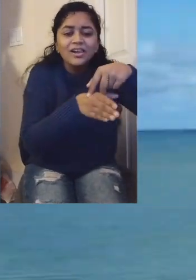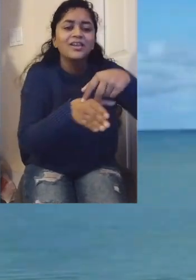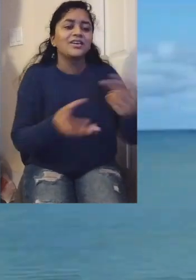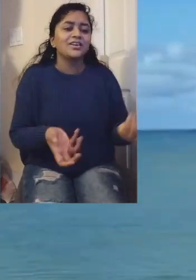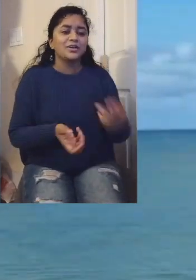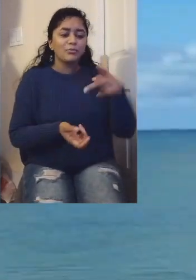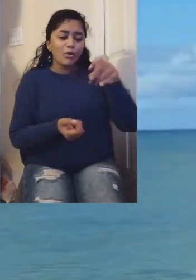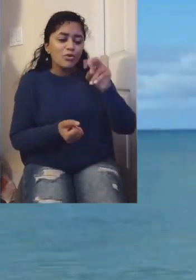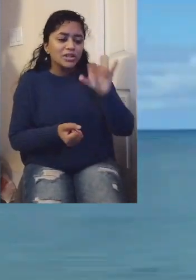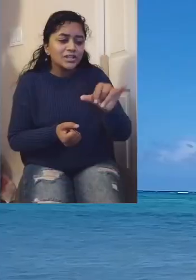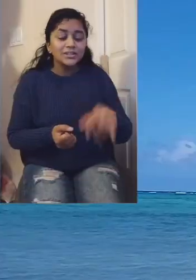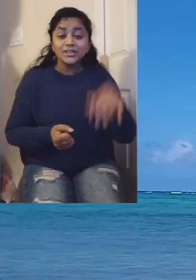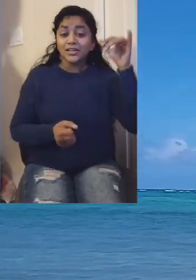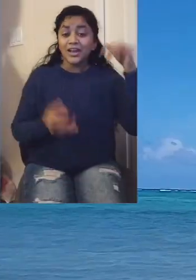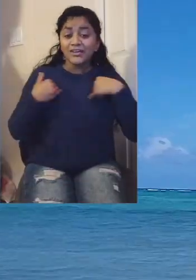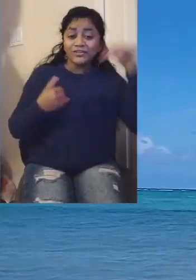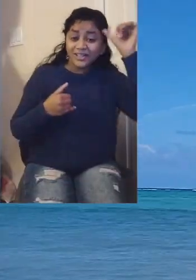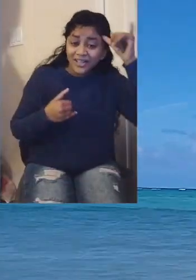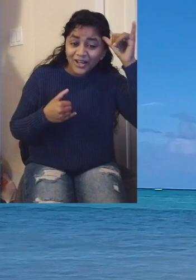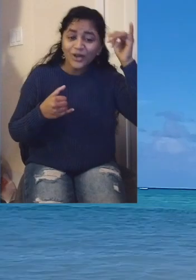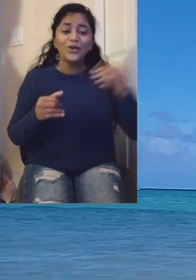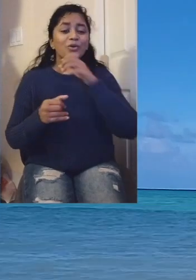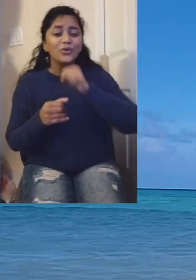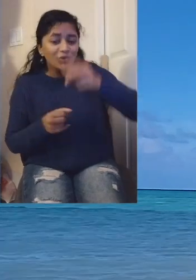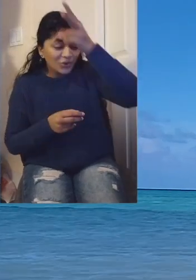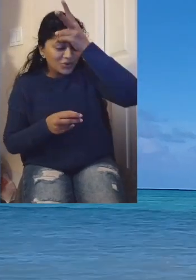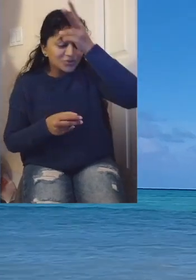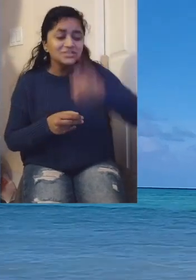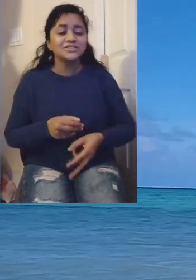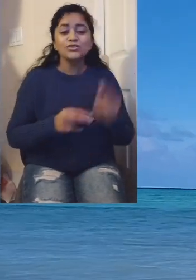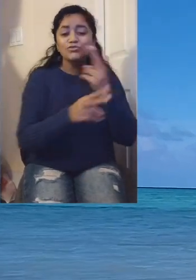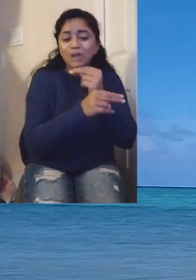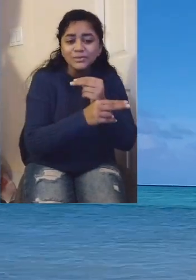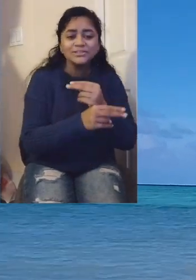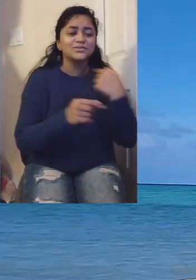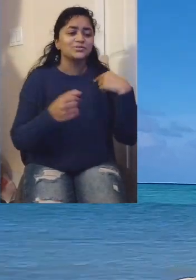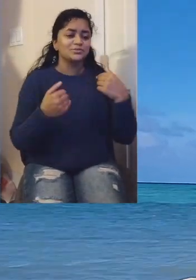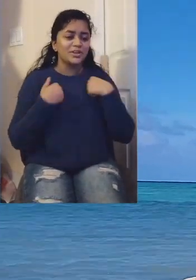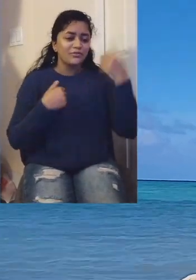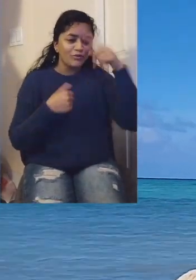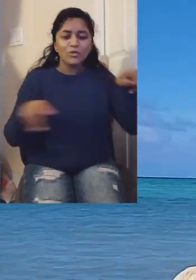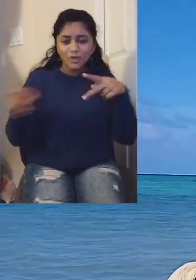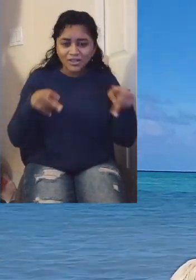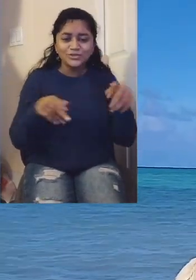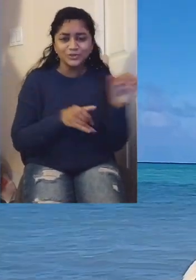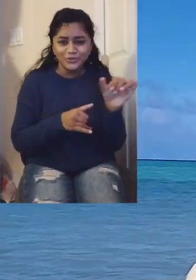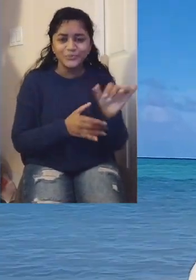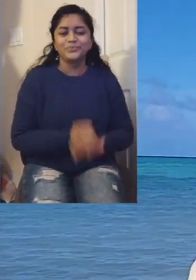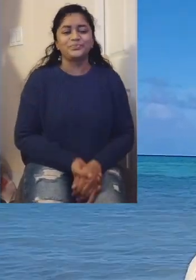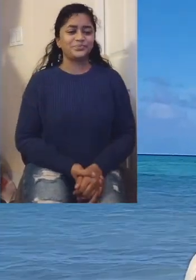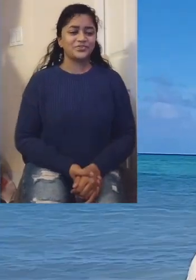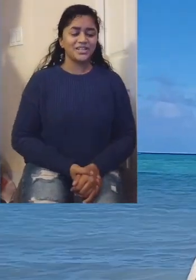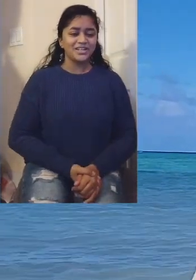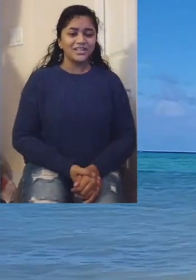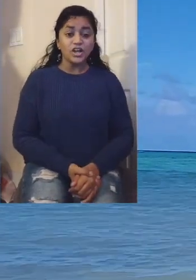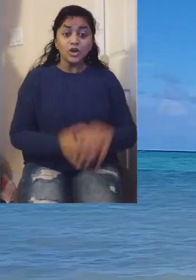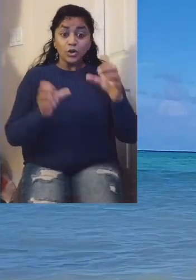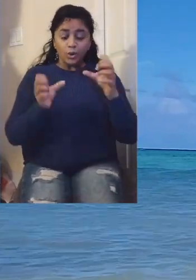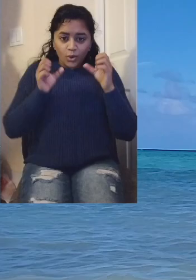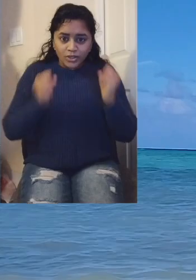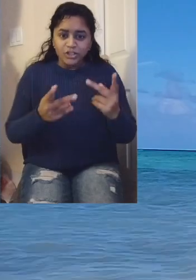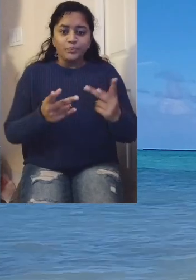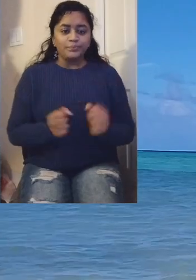where the horses can swim in the water, which we'll be doing today, so you'll get a taste of that. And then, yeah, we basically go in the water, swim